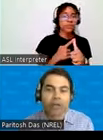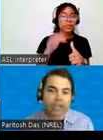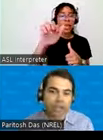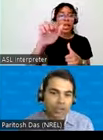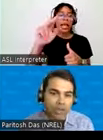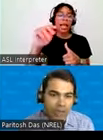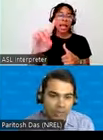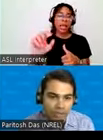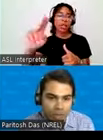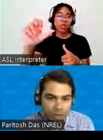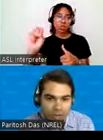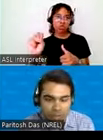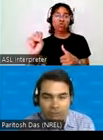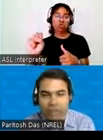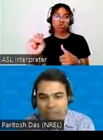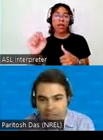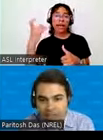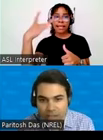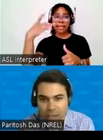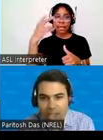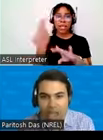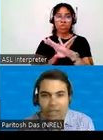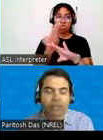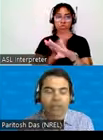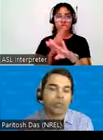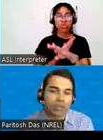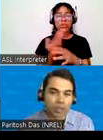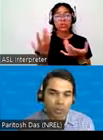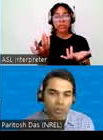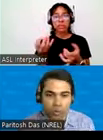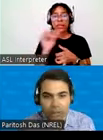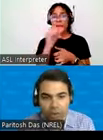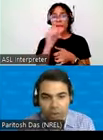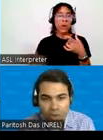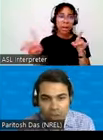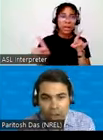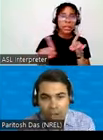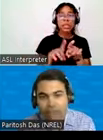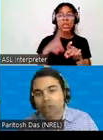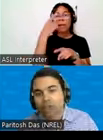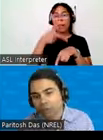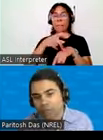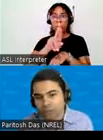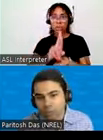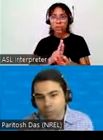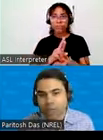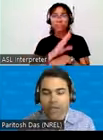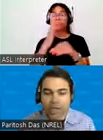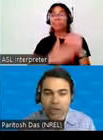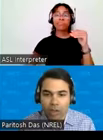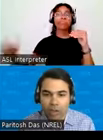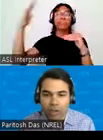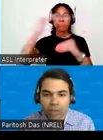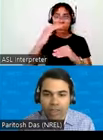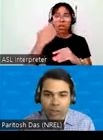all traditional uses of electricity across different sectors and in different regions of Puerto Rico. Then on top of this, we will